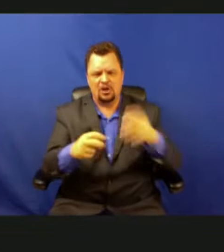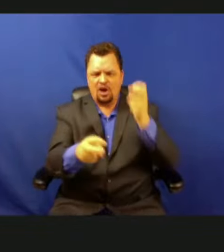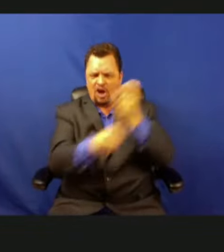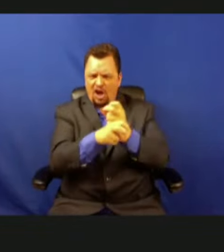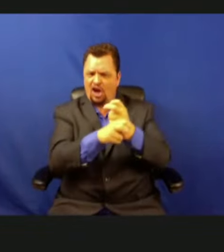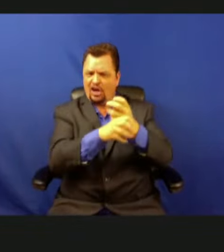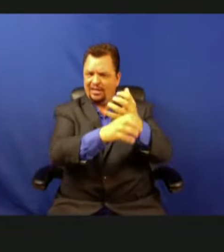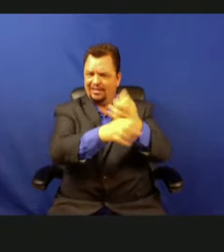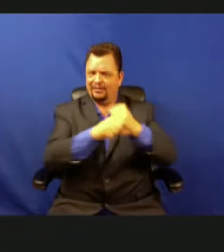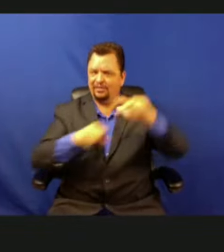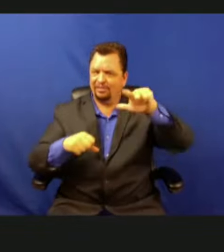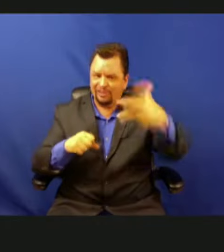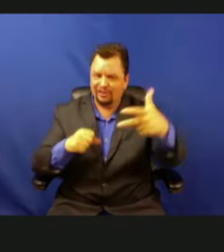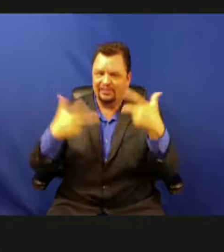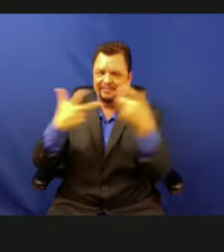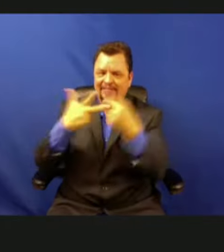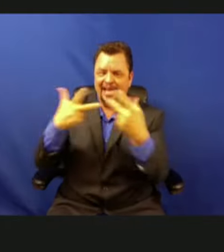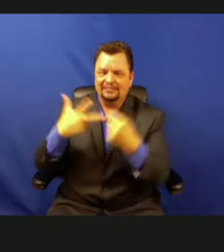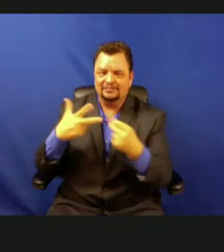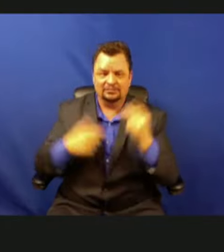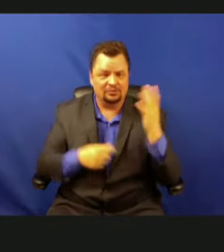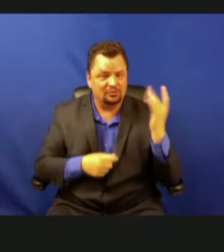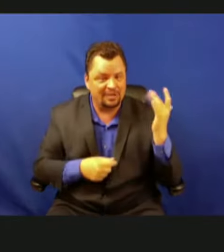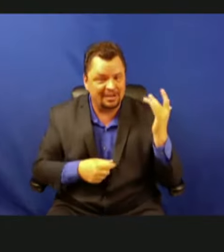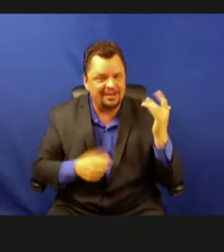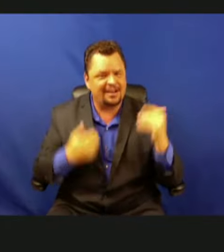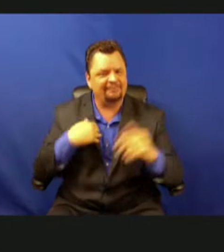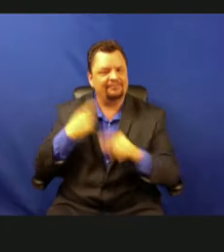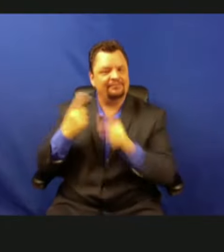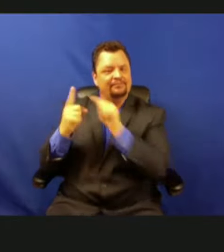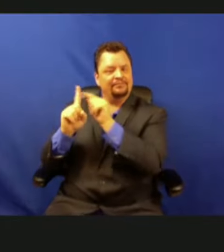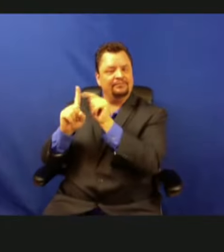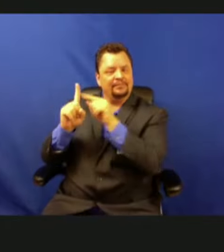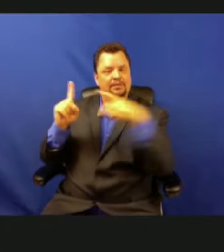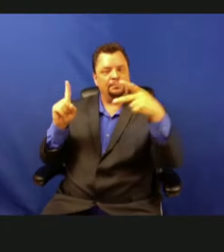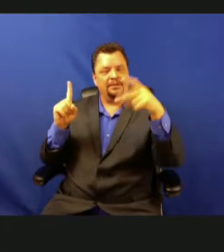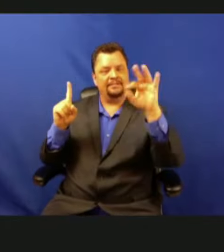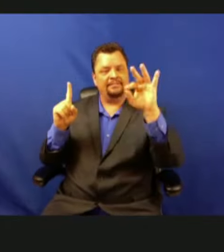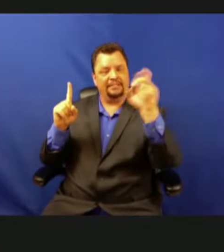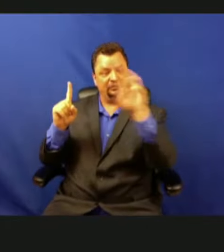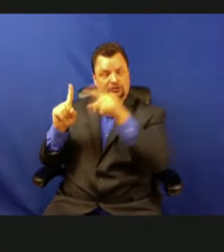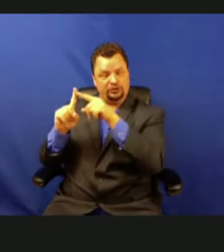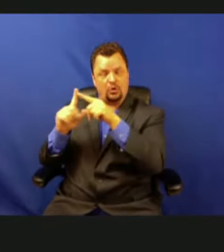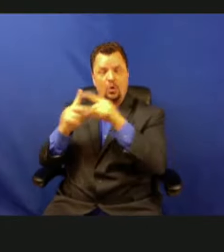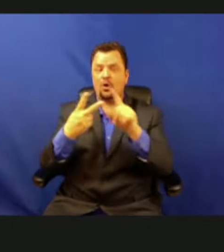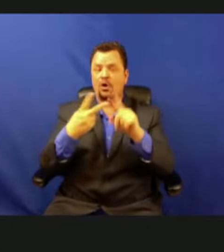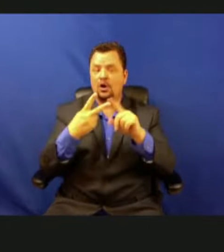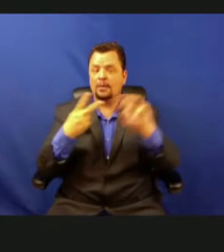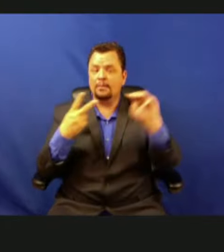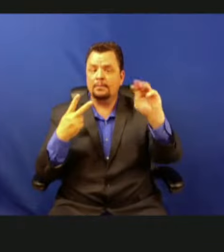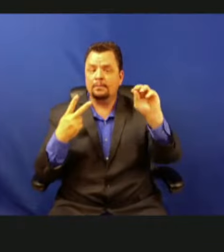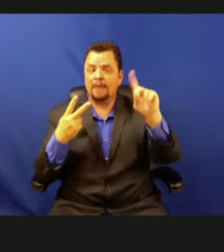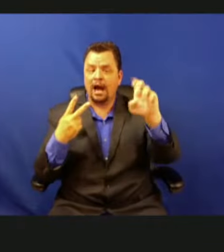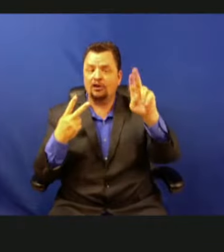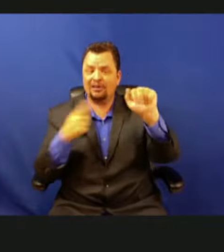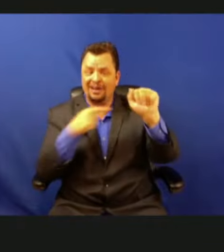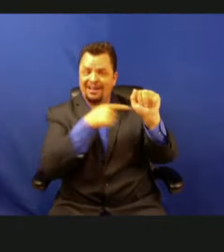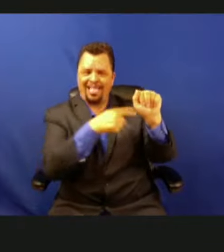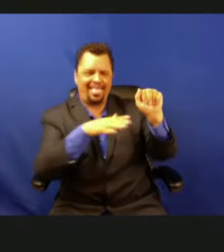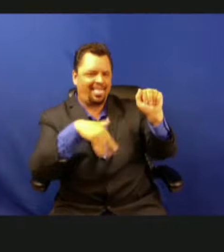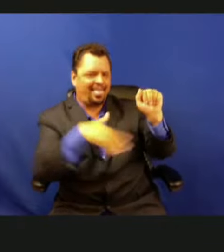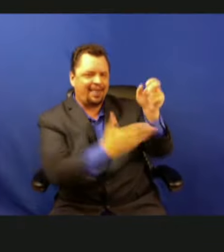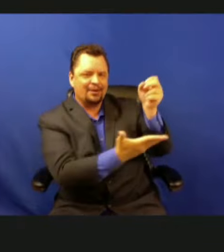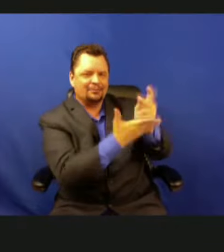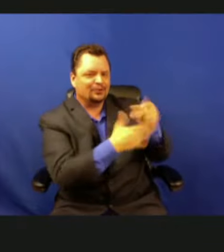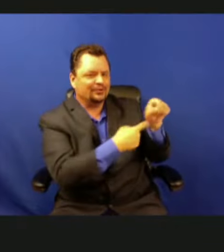just be Pfizer, September 20th is what we're hearing. Moderna could be a couple weeks later. Not every site offers Pfizer. It will stretch